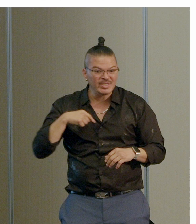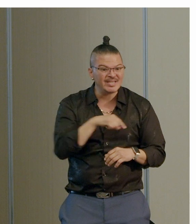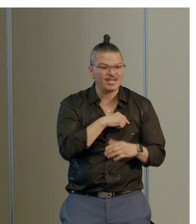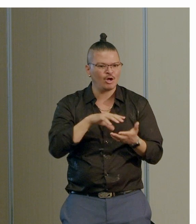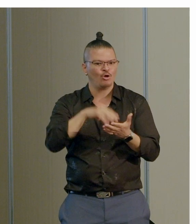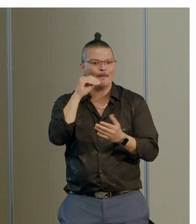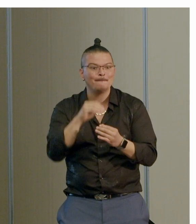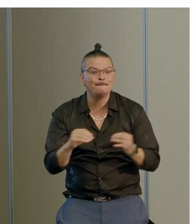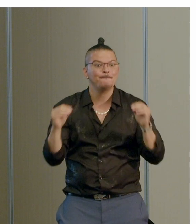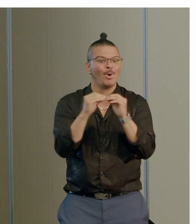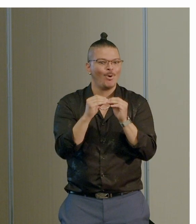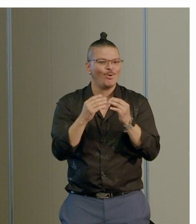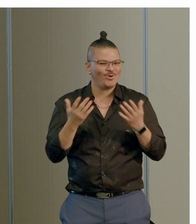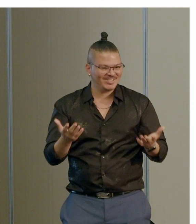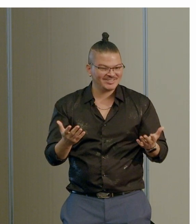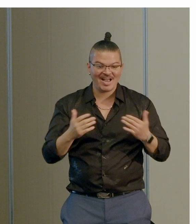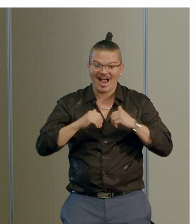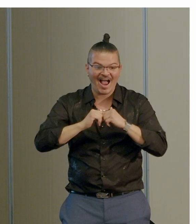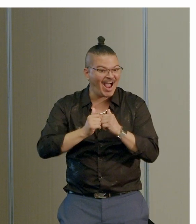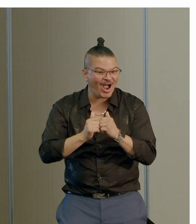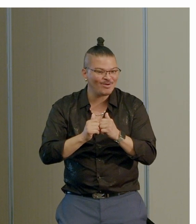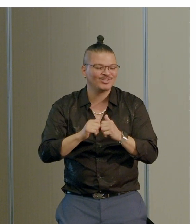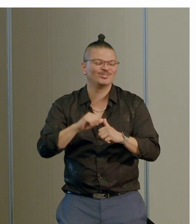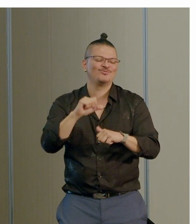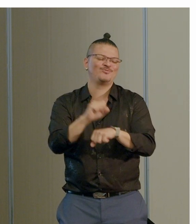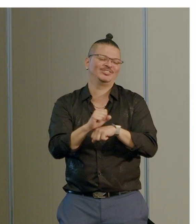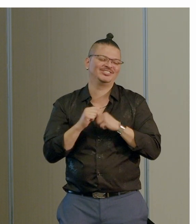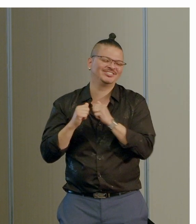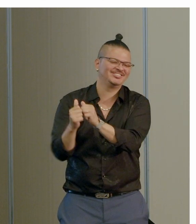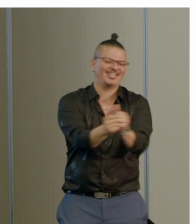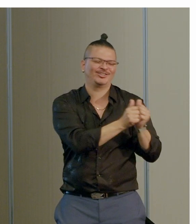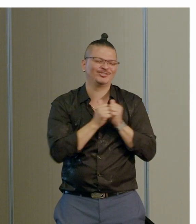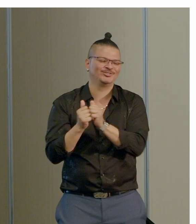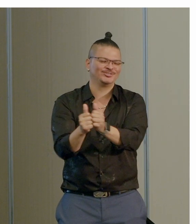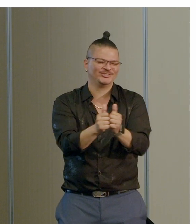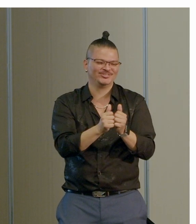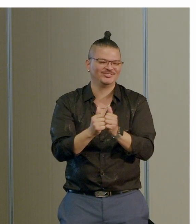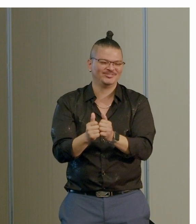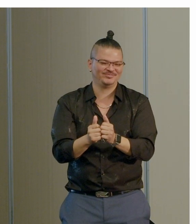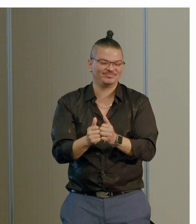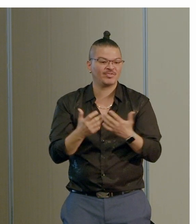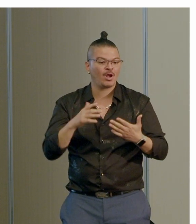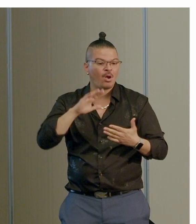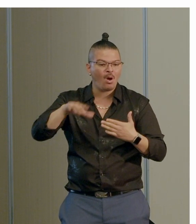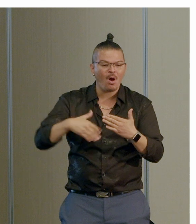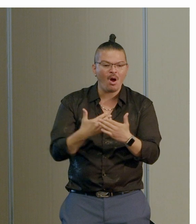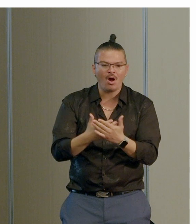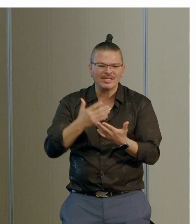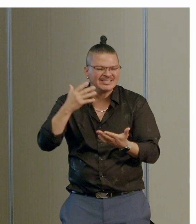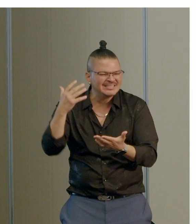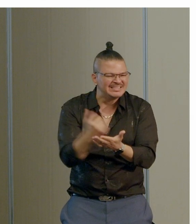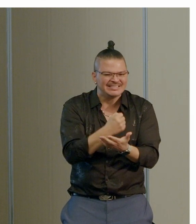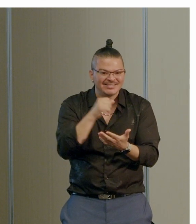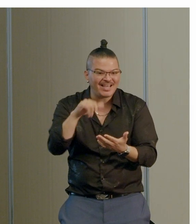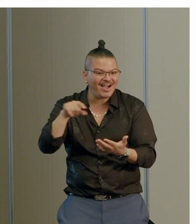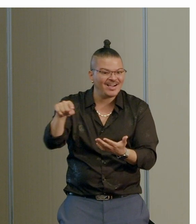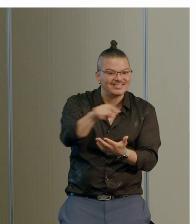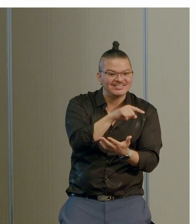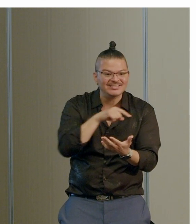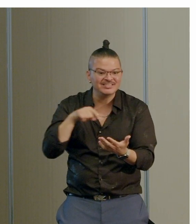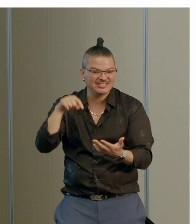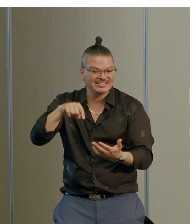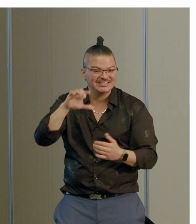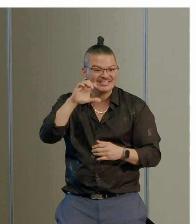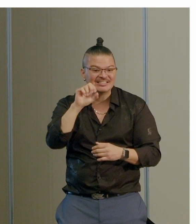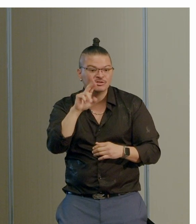together. So, take advantage of all the CSUN networking opportunities. That was something that I've tried to do. I see a lot of